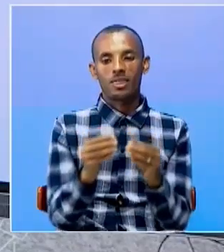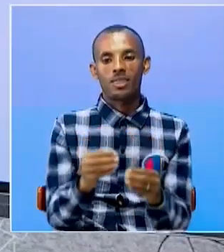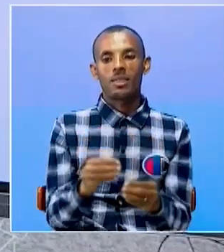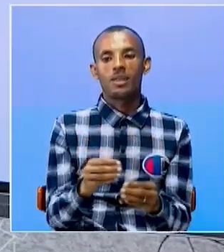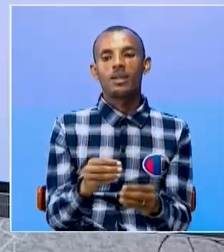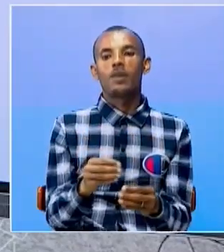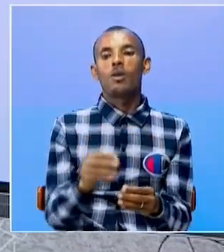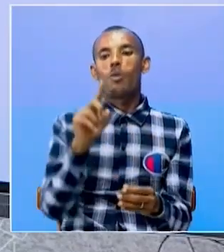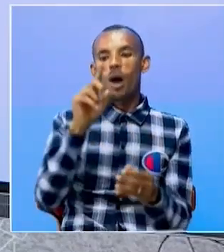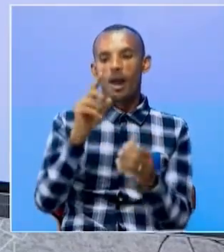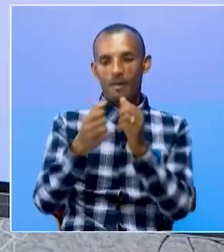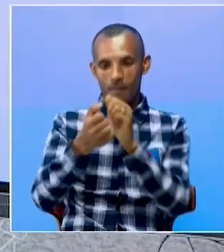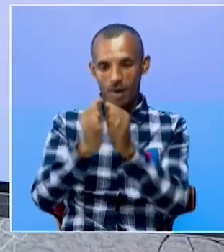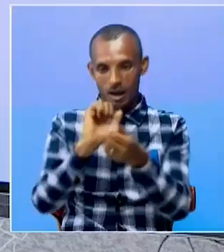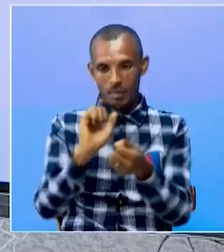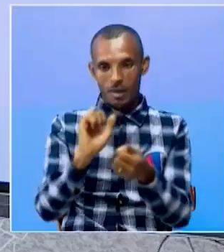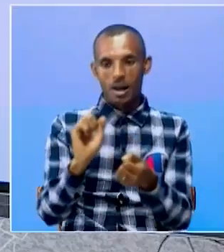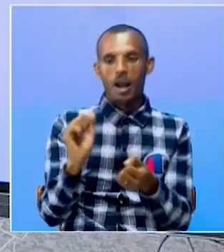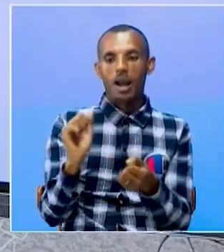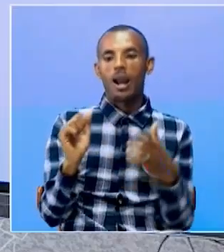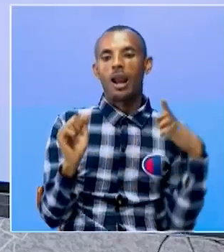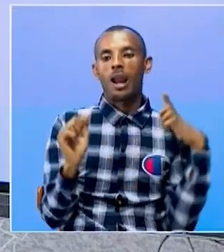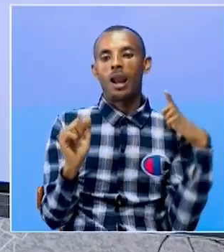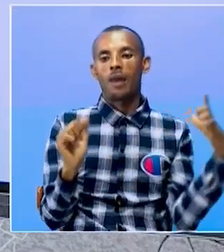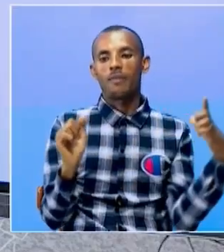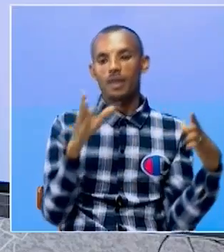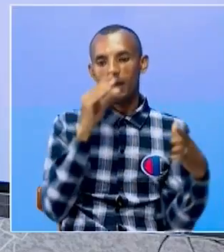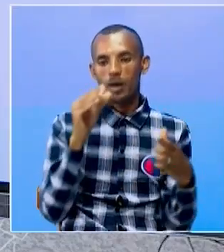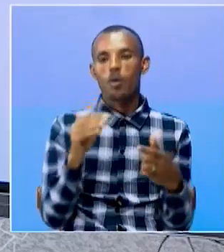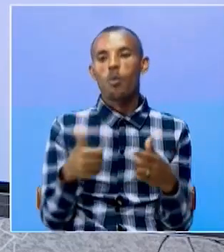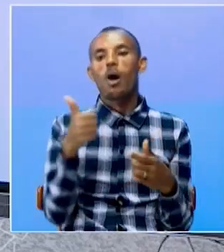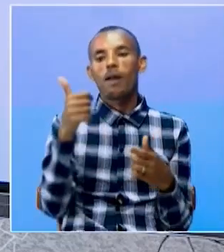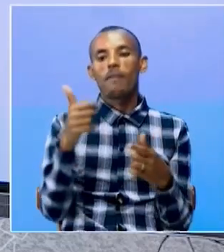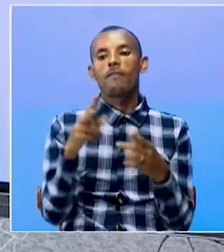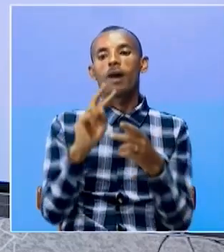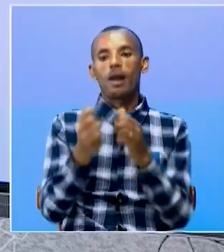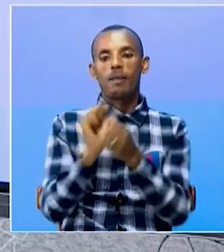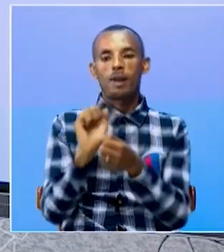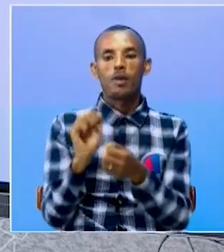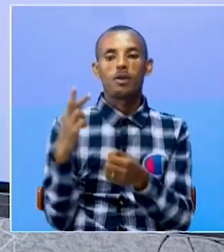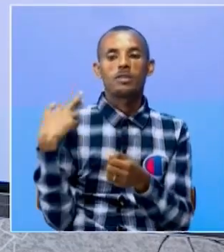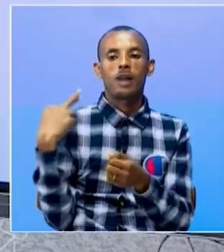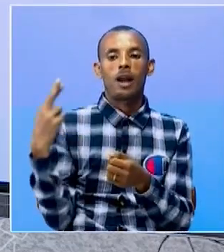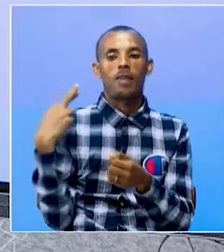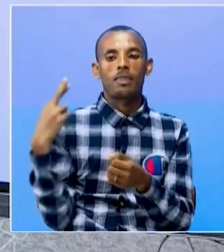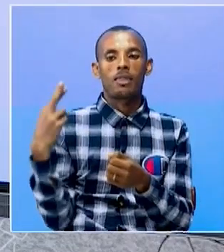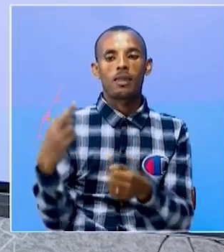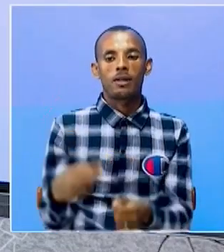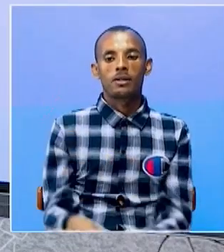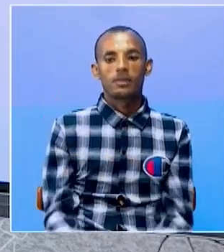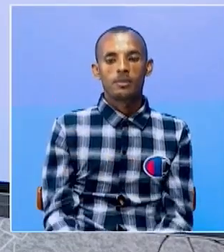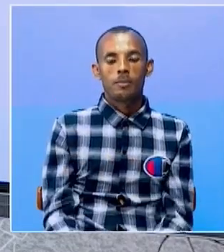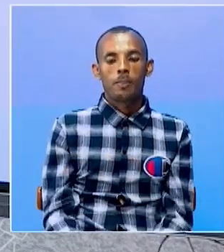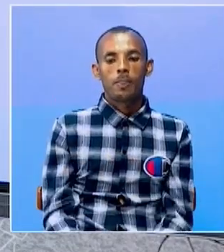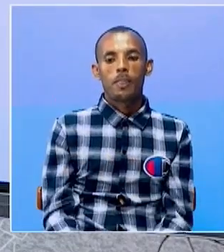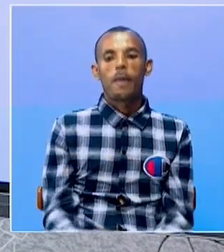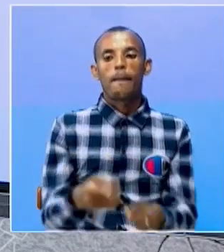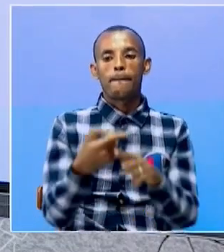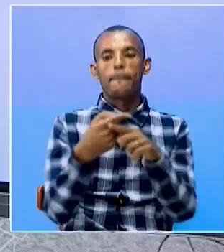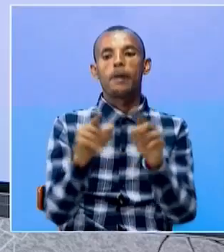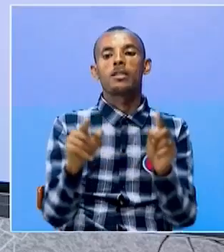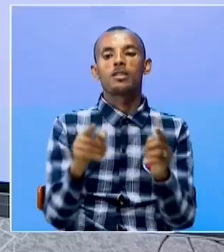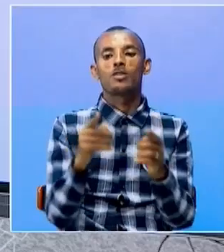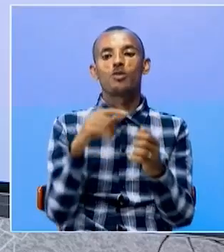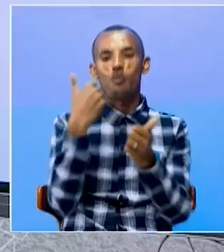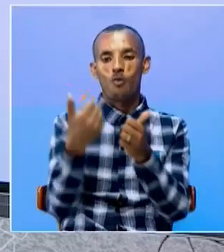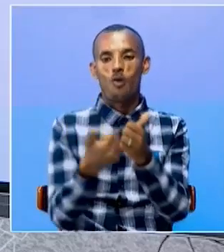one variables on the left or to the right, on the other numbers to the right side or to the left. But to